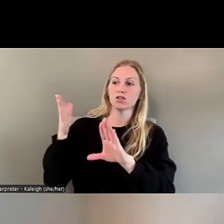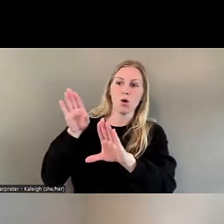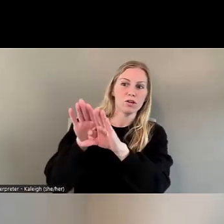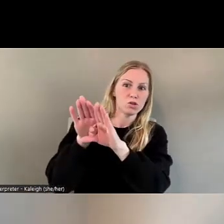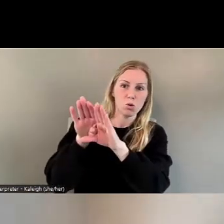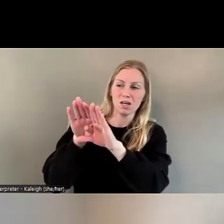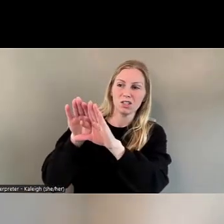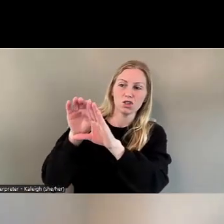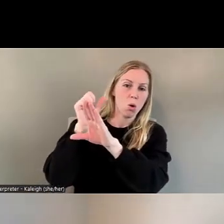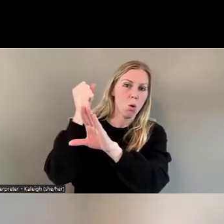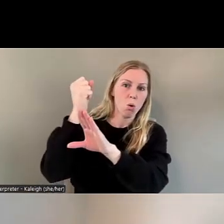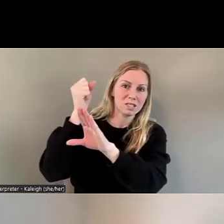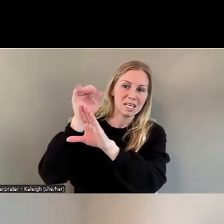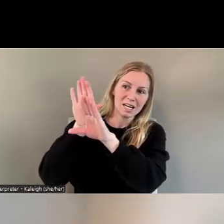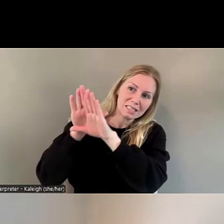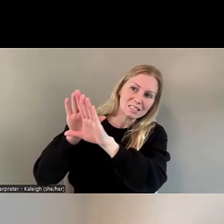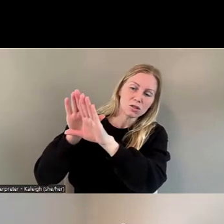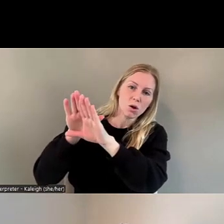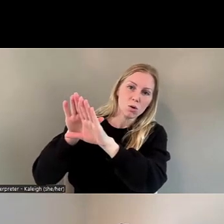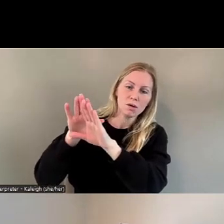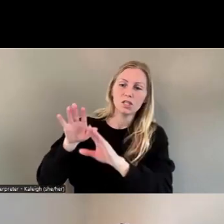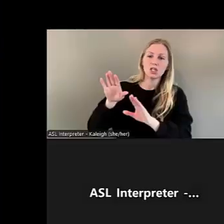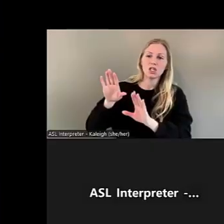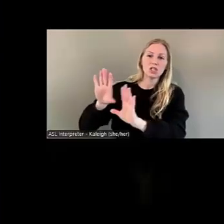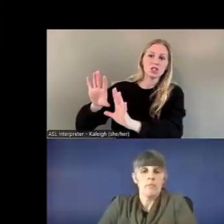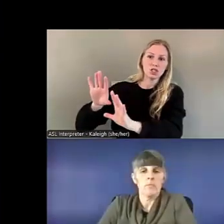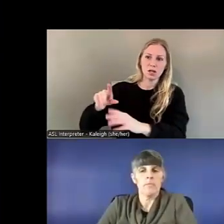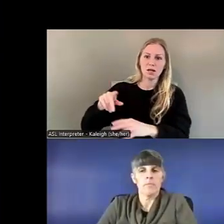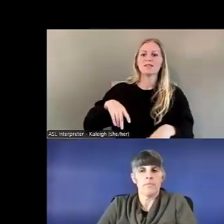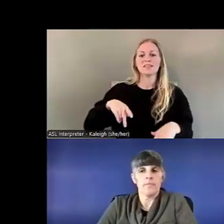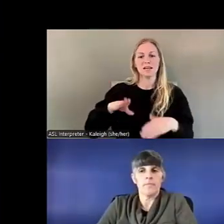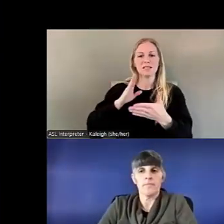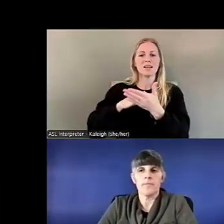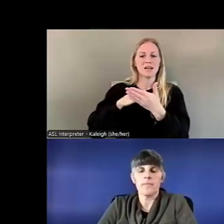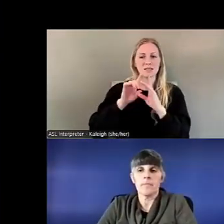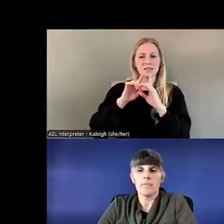seclusion under district policy and our agreement.